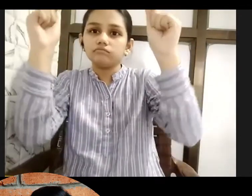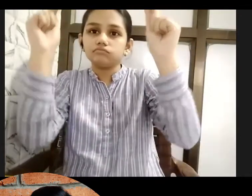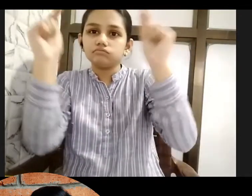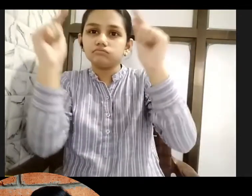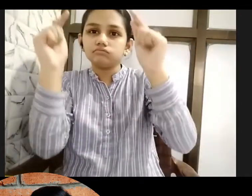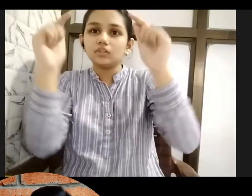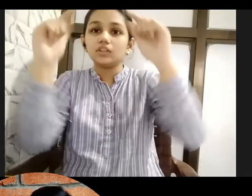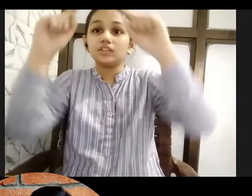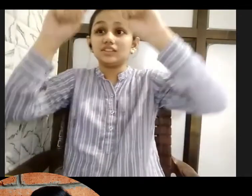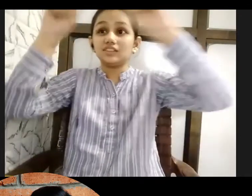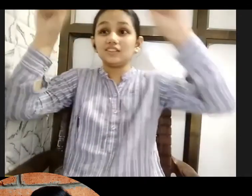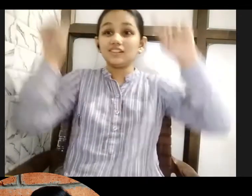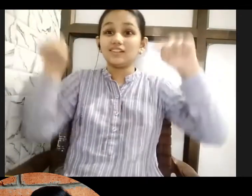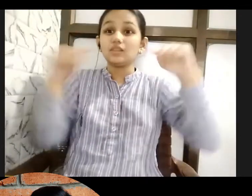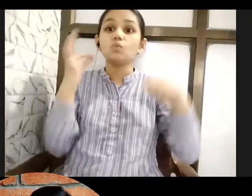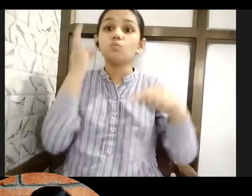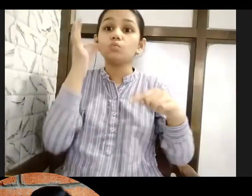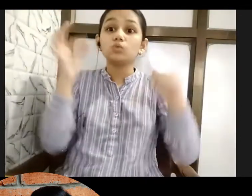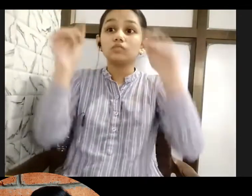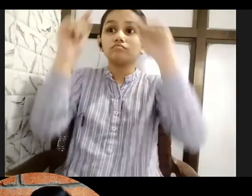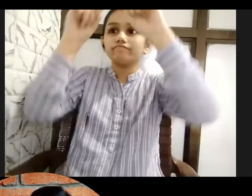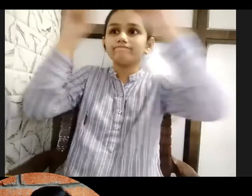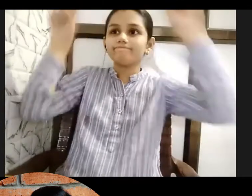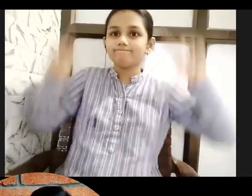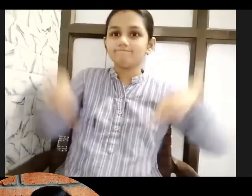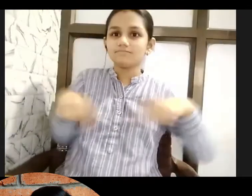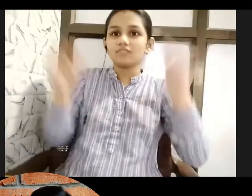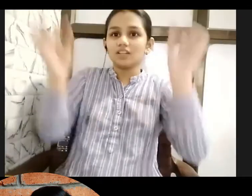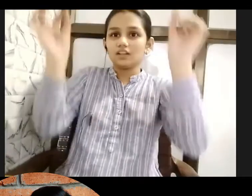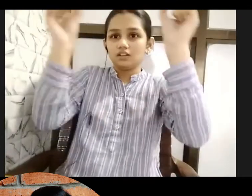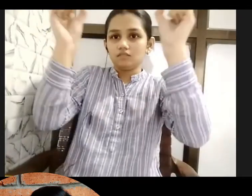crop. Right? I can drag it.